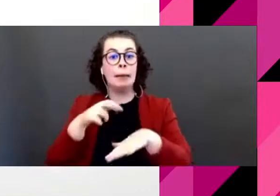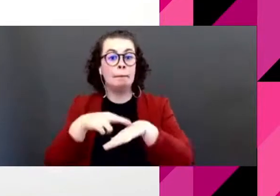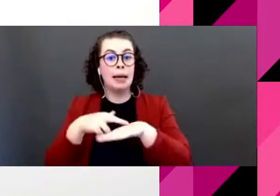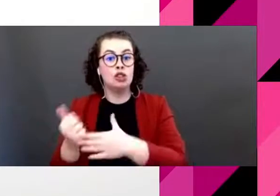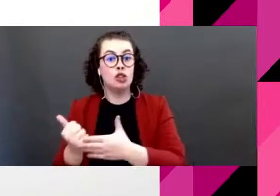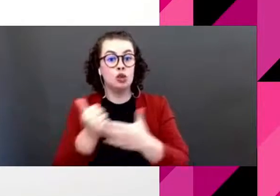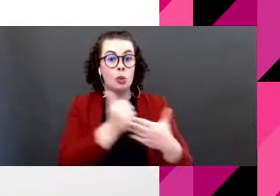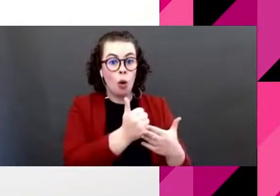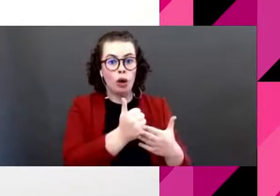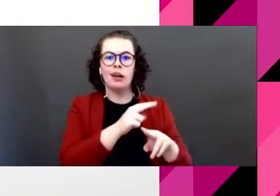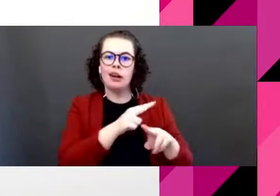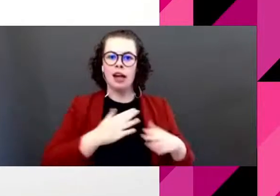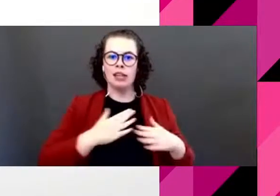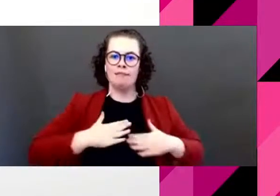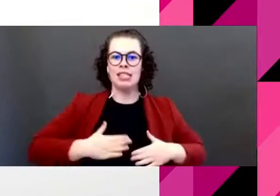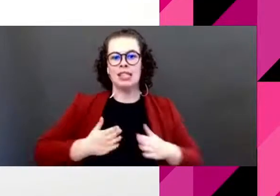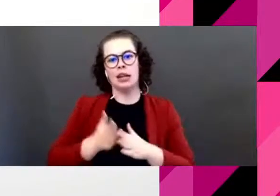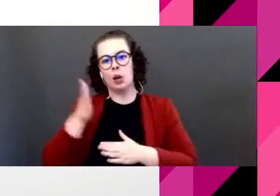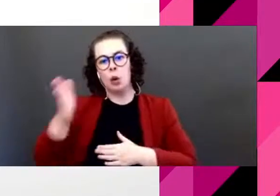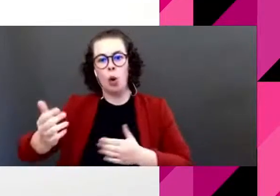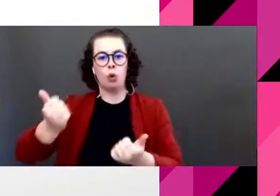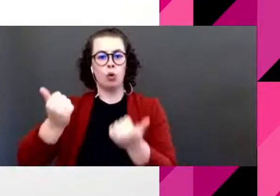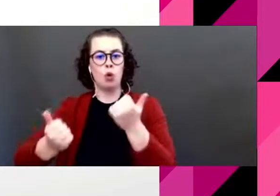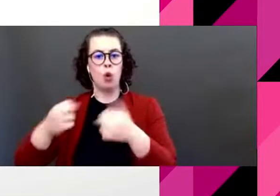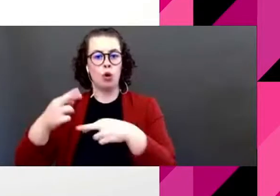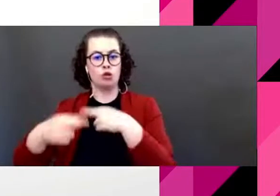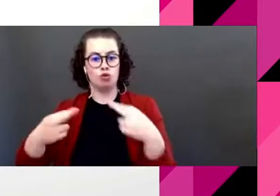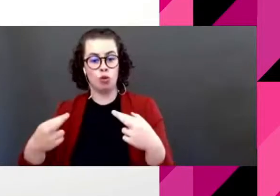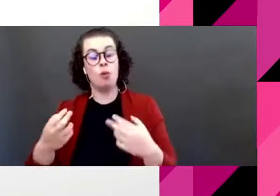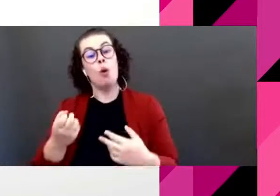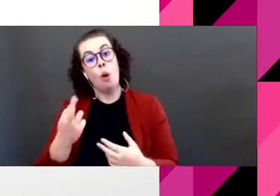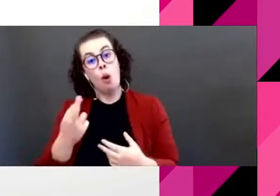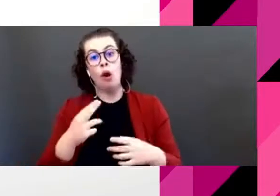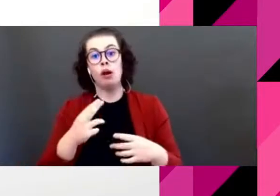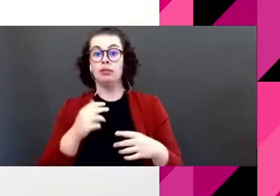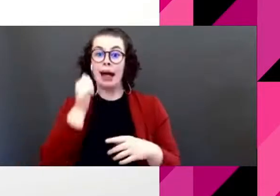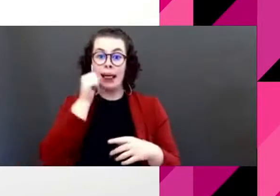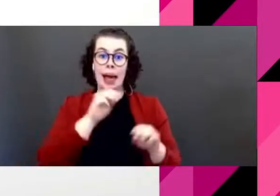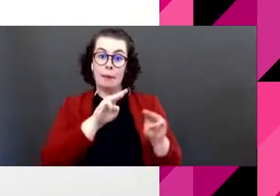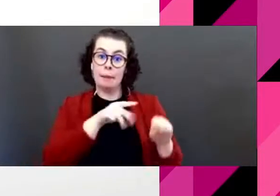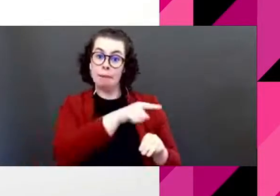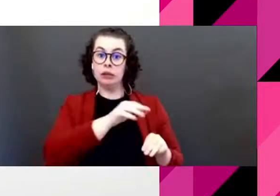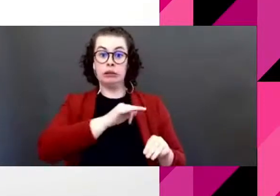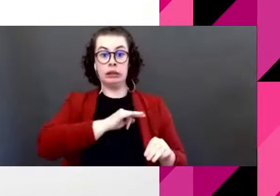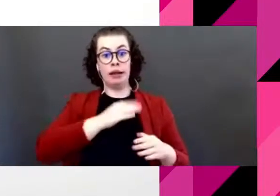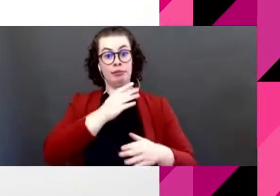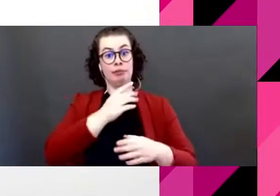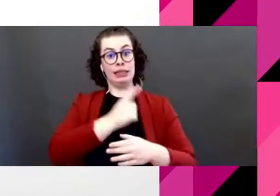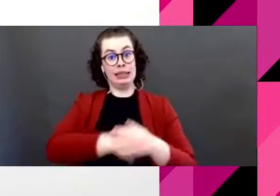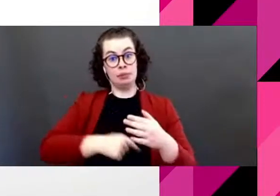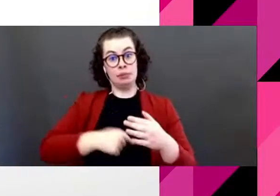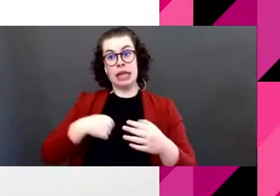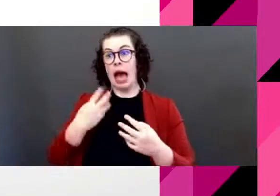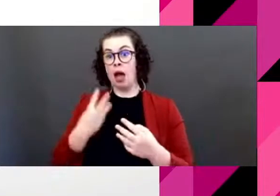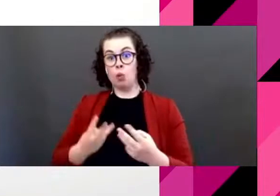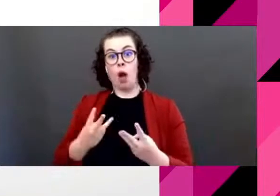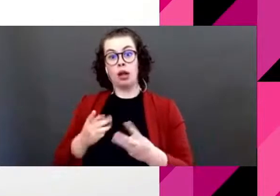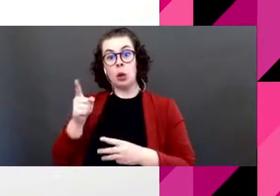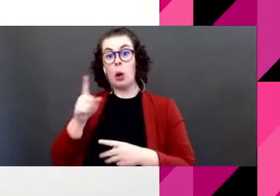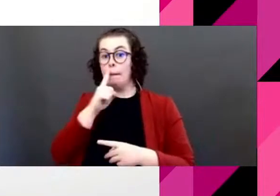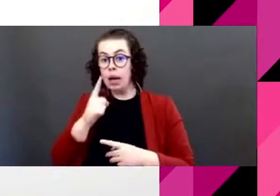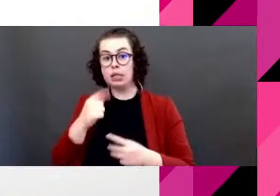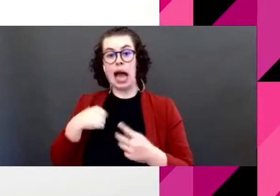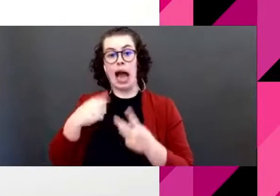courtroom, and also allowing persons with disabilities to be accompanied by a person of their choice, whether